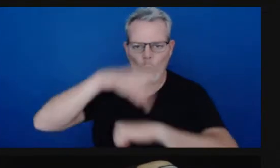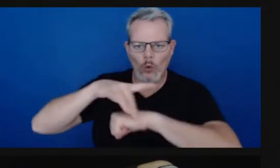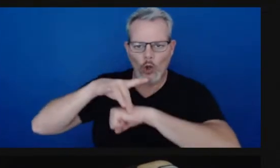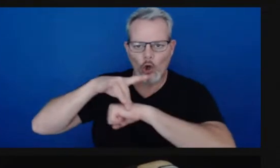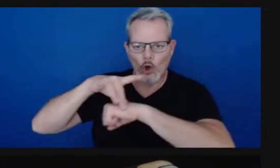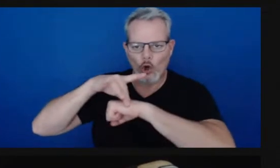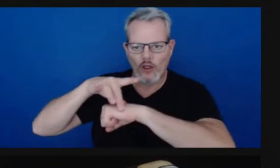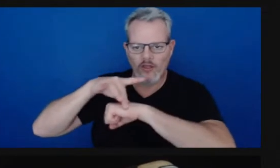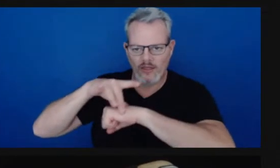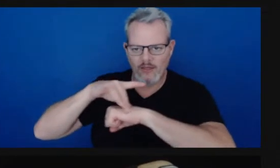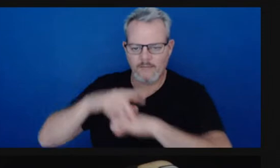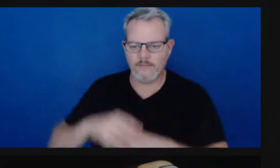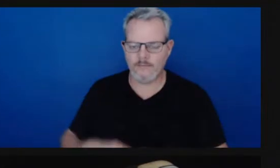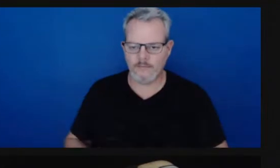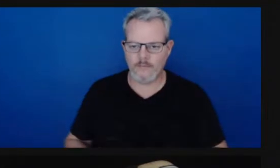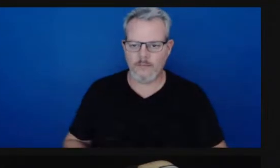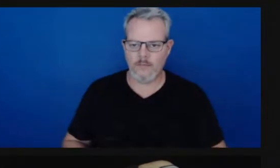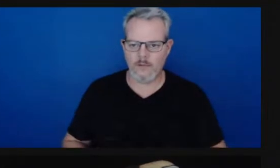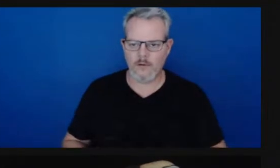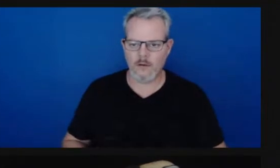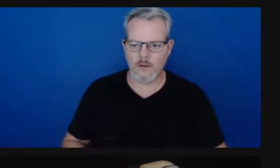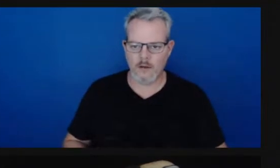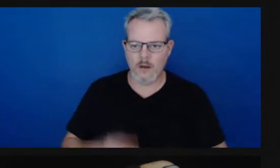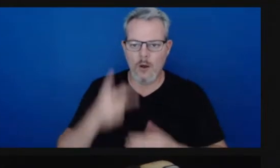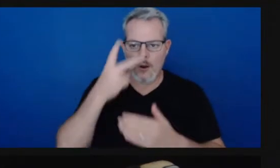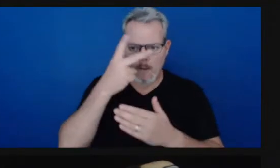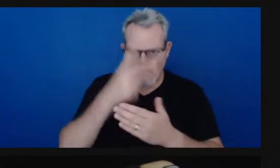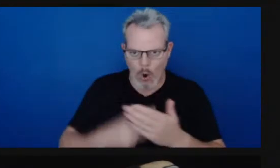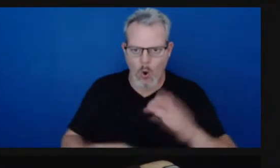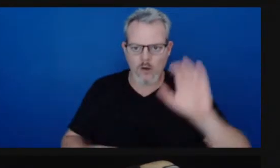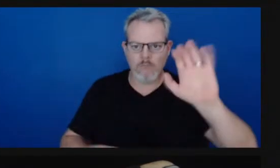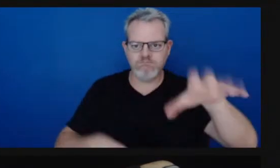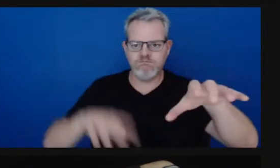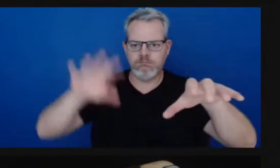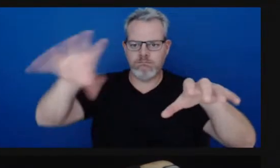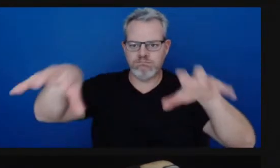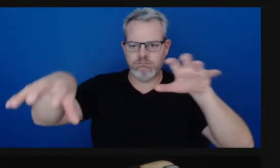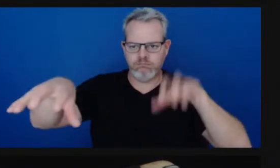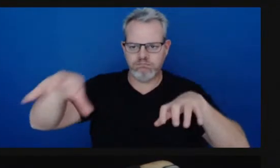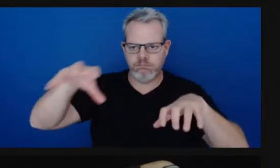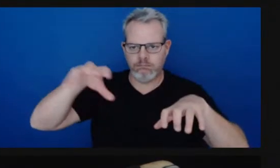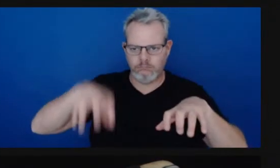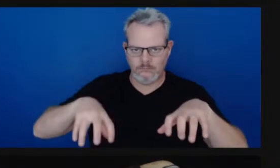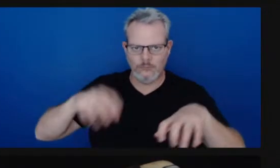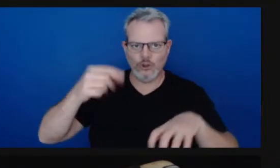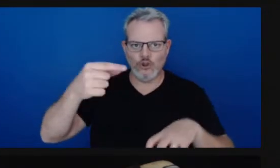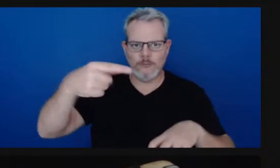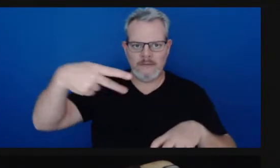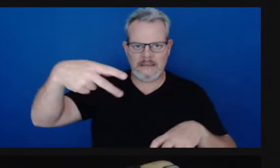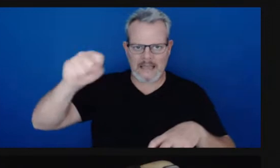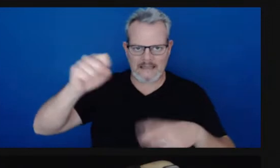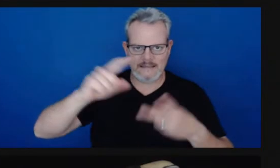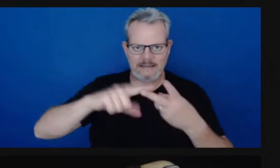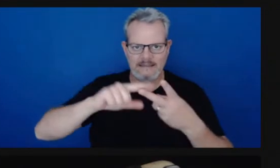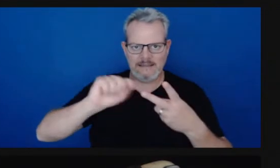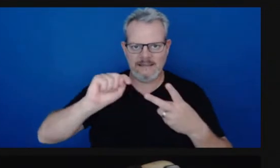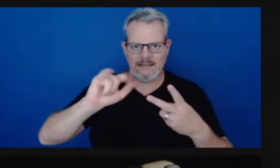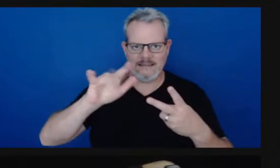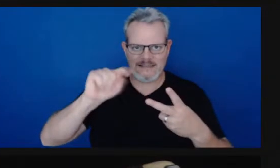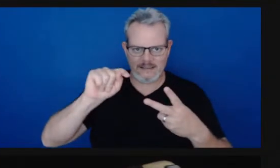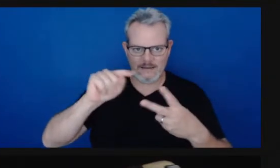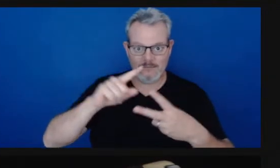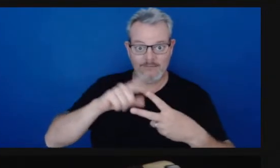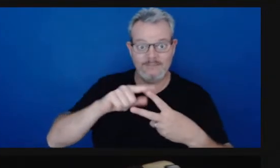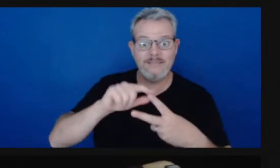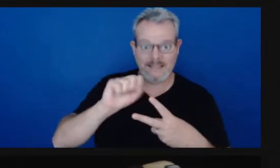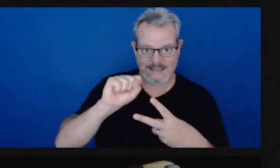with our GPS stations on it and our tilt stations. So that is our Sand Hill station that we just looked at in a